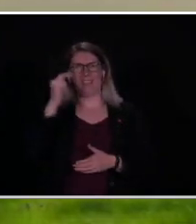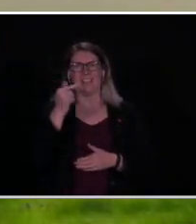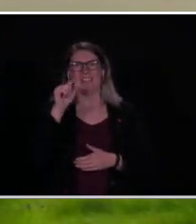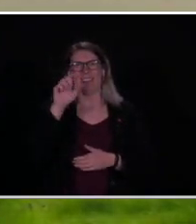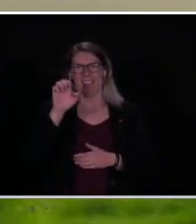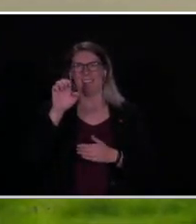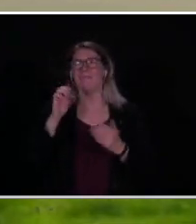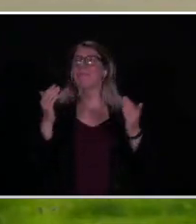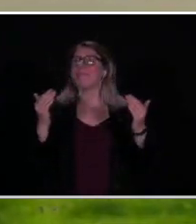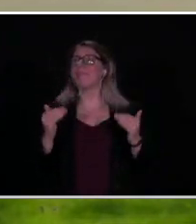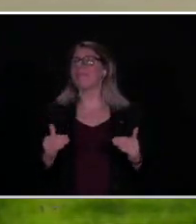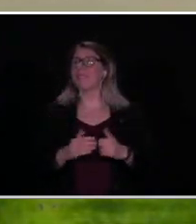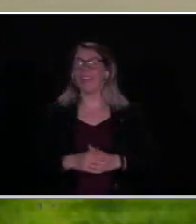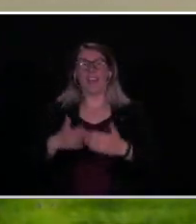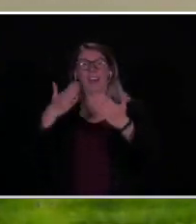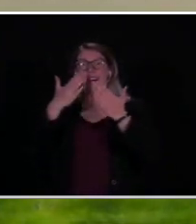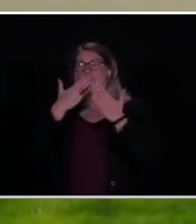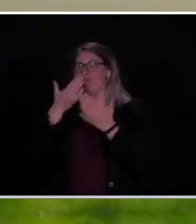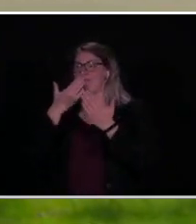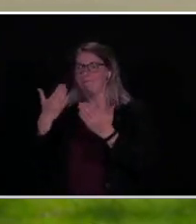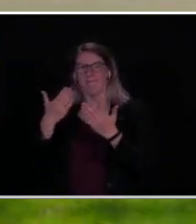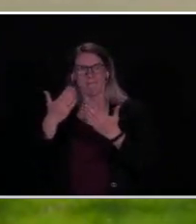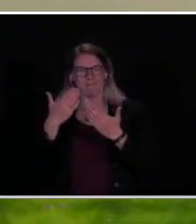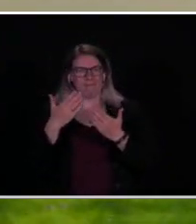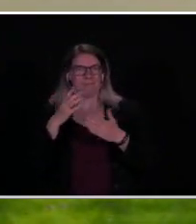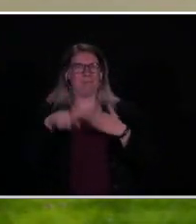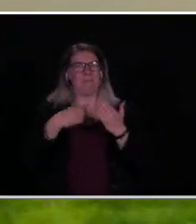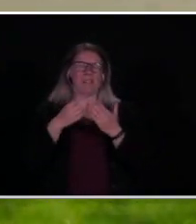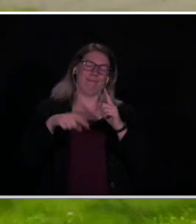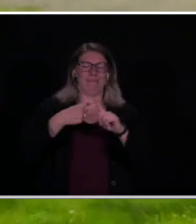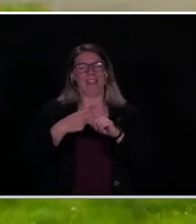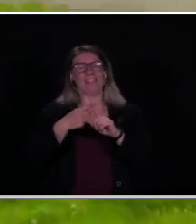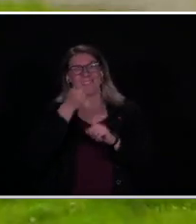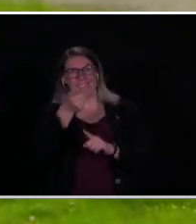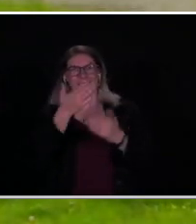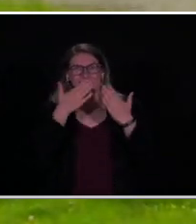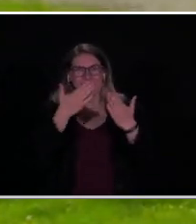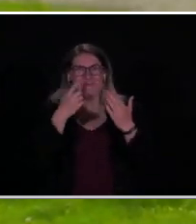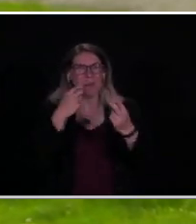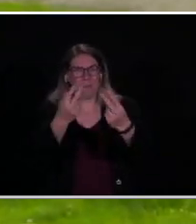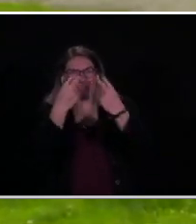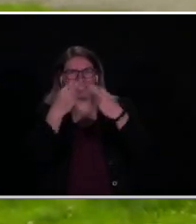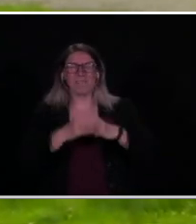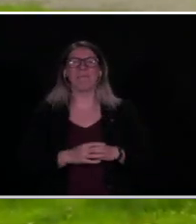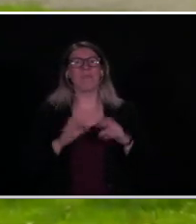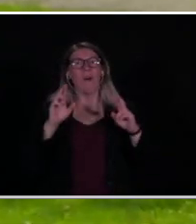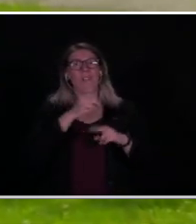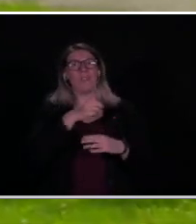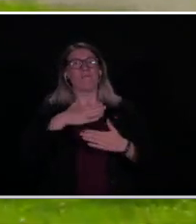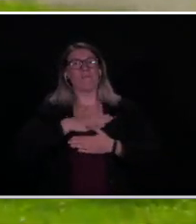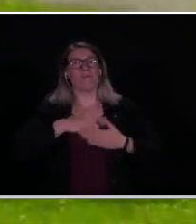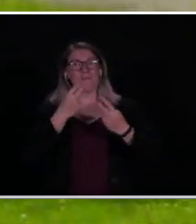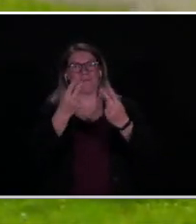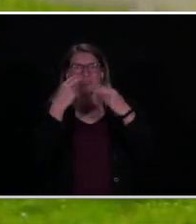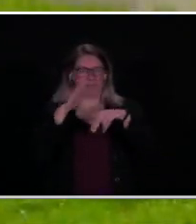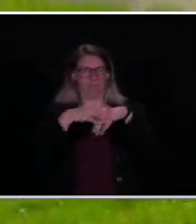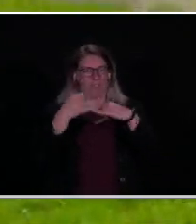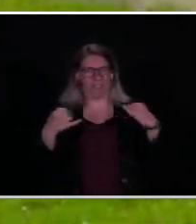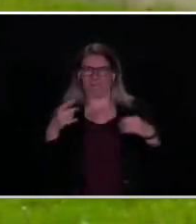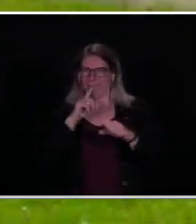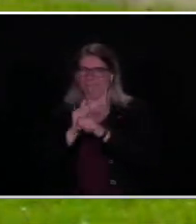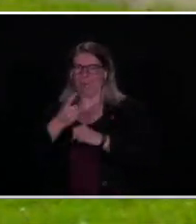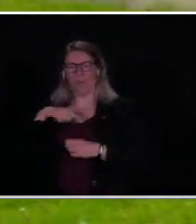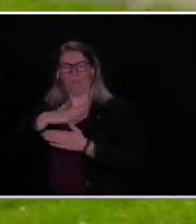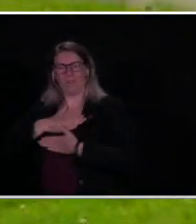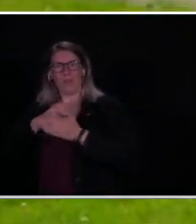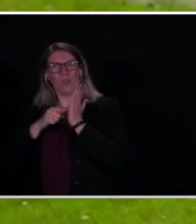Thanks, Dan. Thanks, Rotary. And most of all, thank you. I hope you've enjoyed this virtual celebration half as much as we've enjoyed